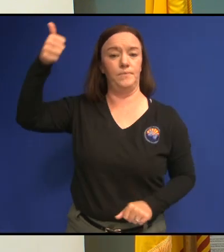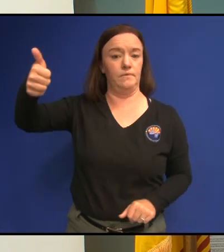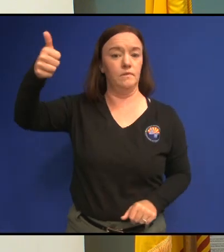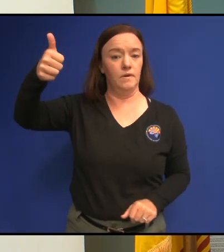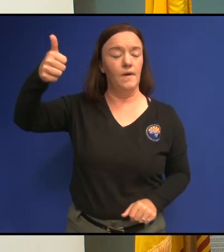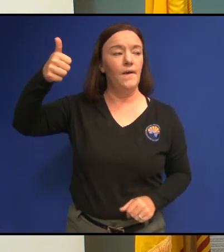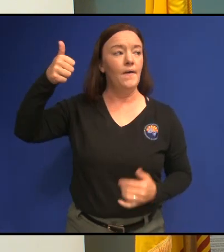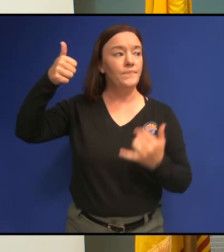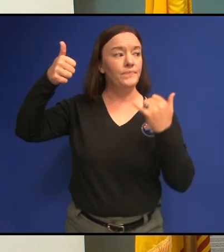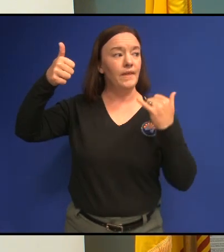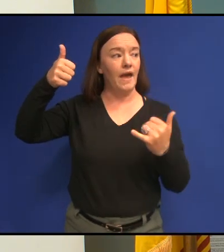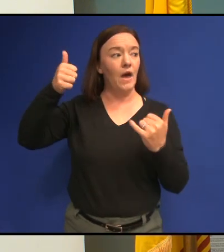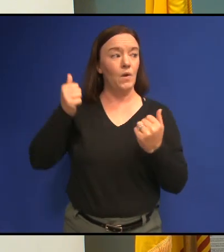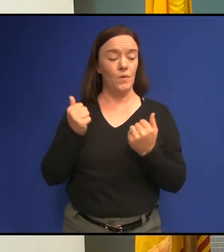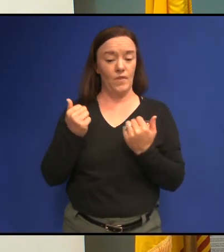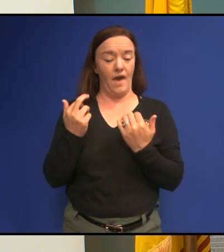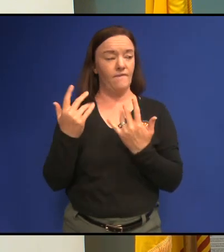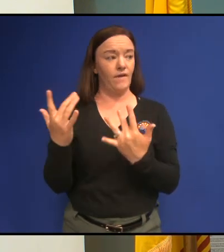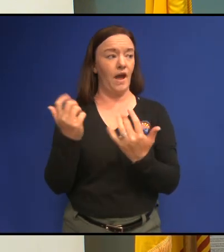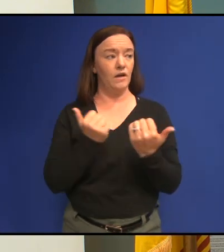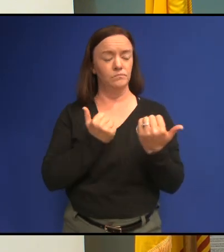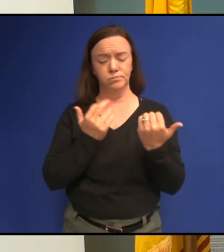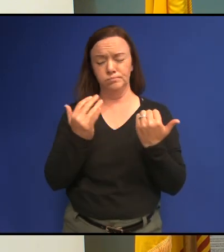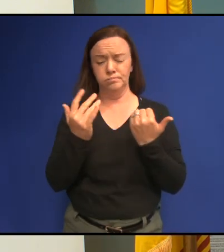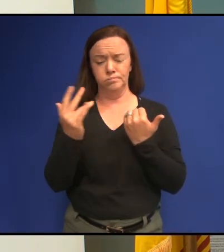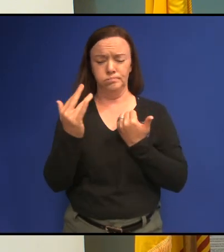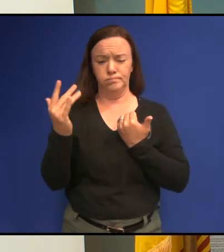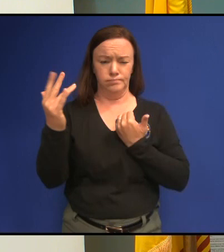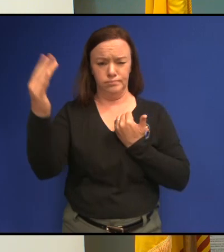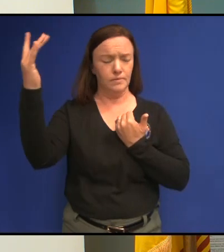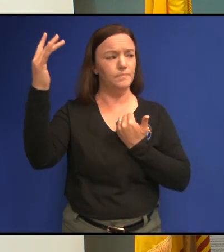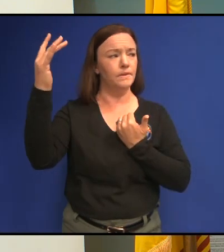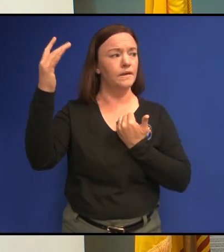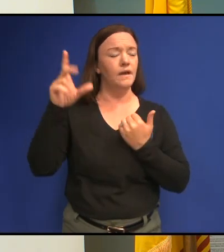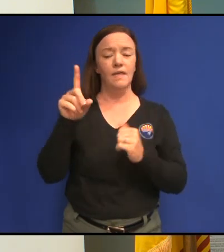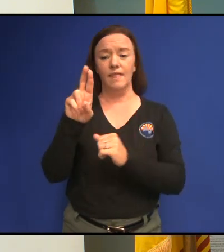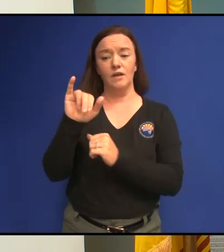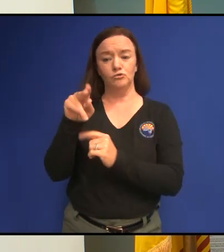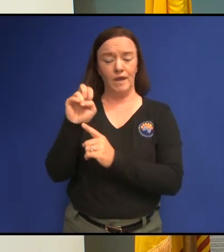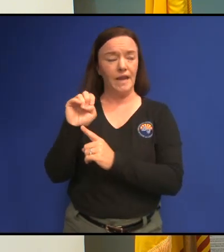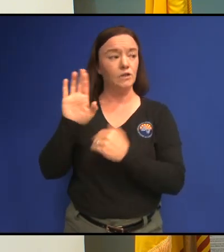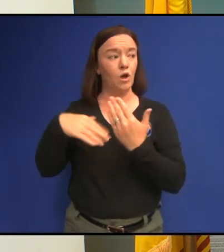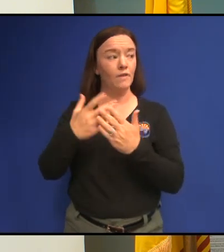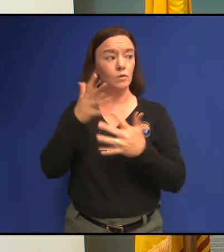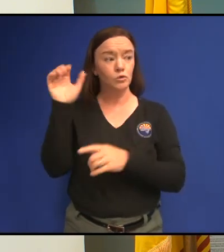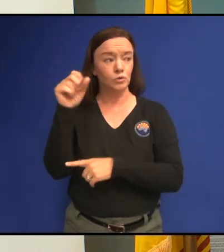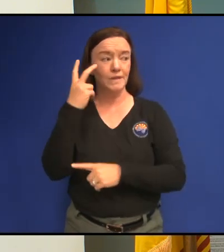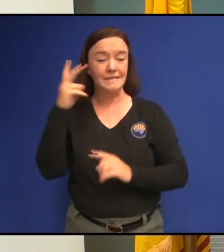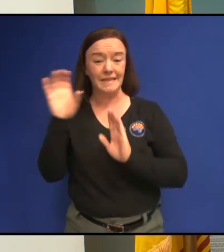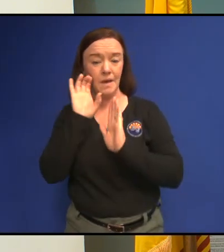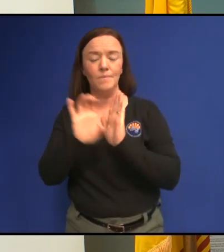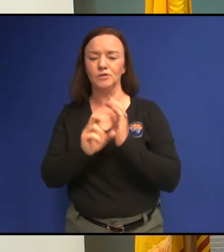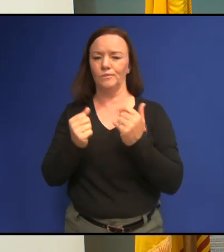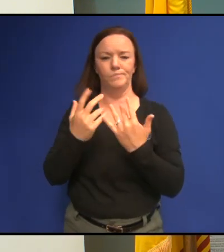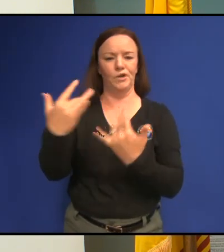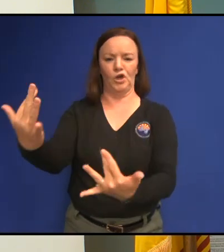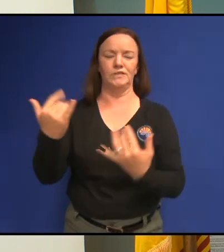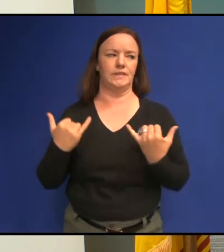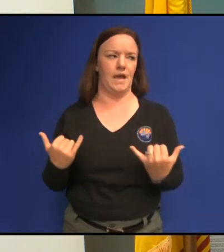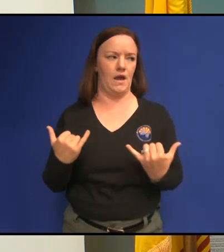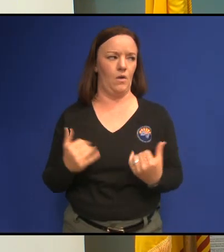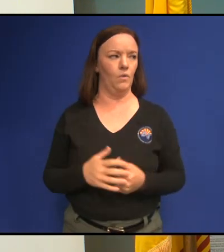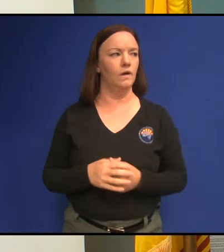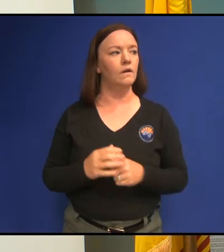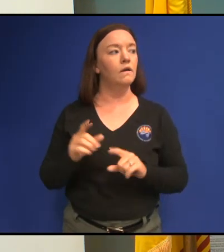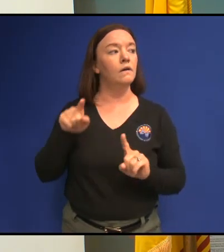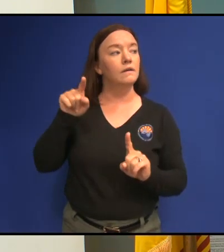Now, that fire has run up that drainage right there, burnt all these trees, and you can see now, here's where our